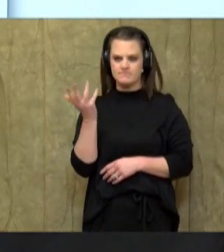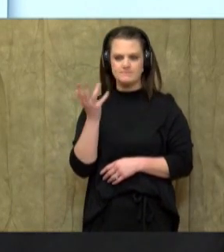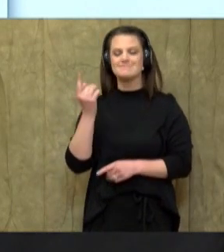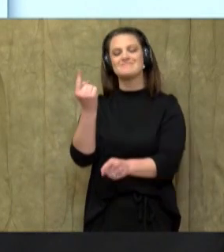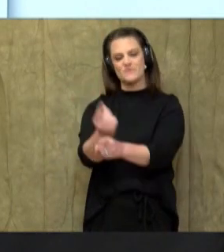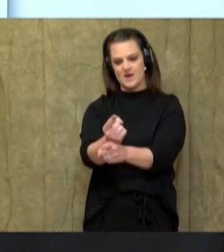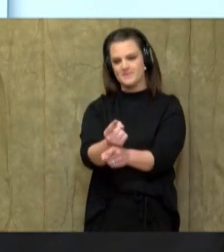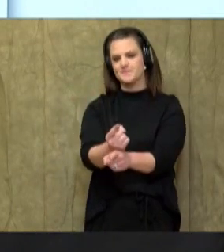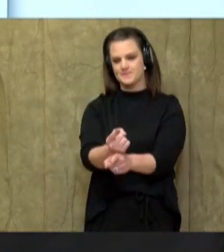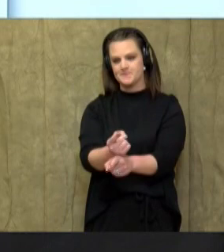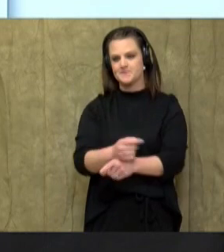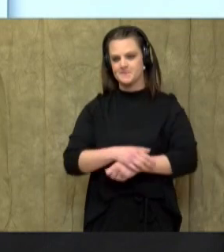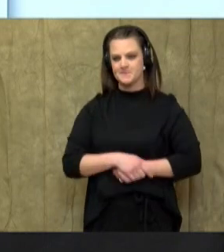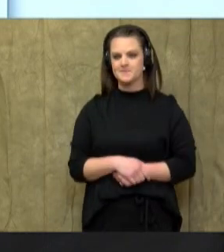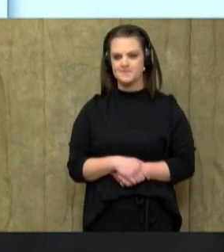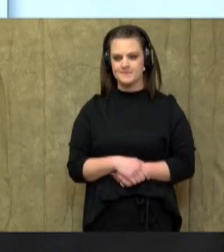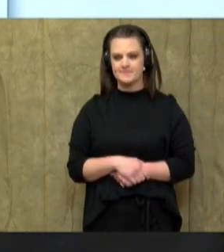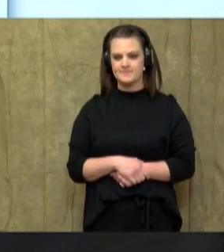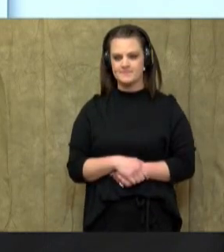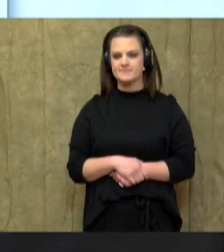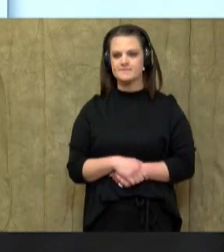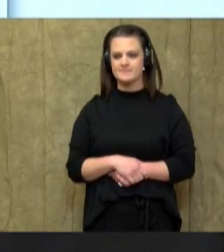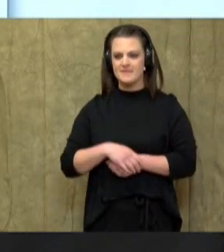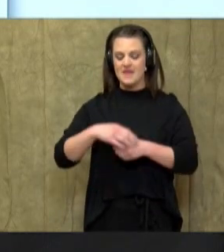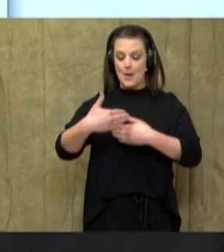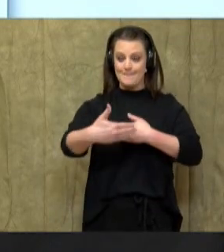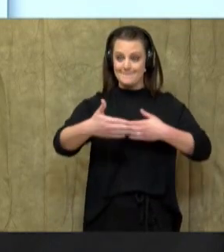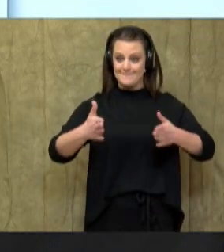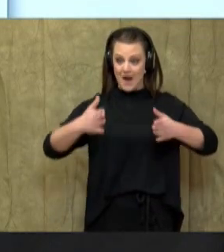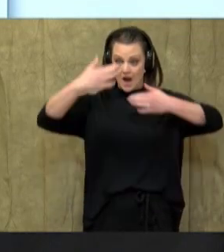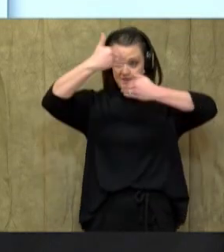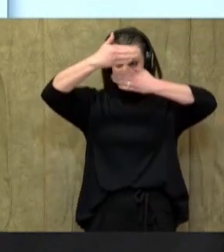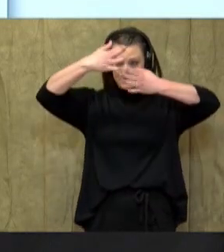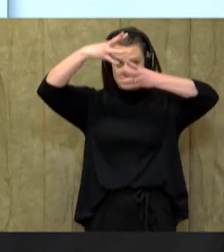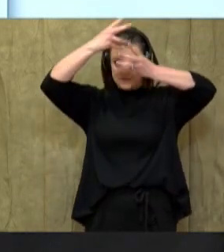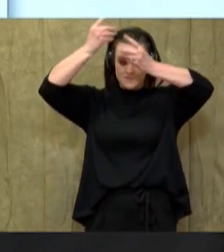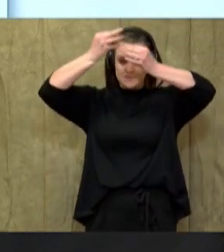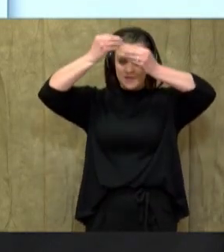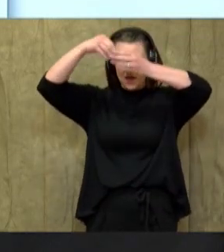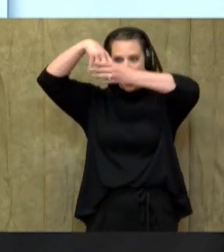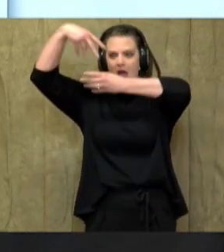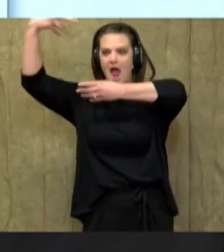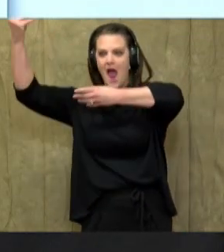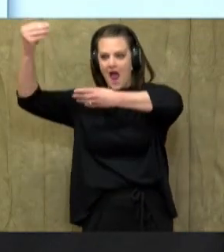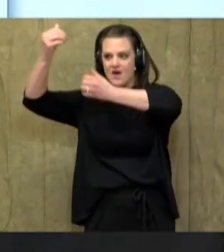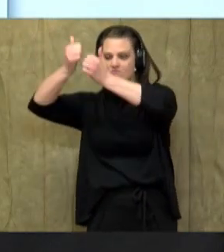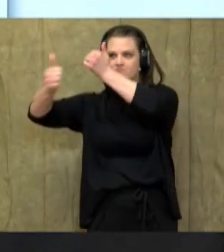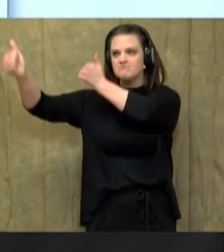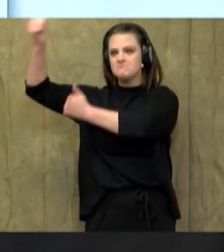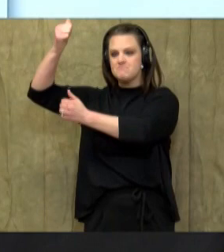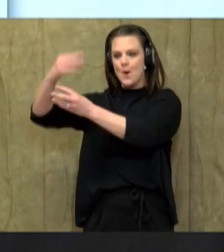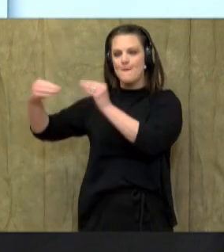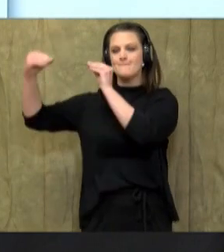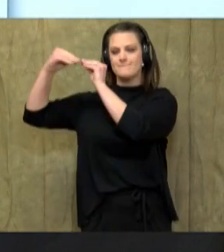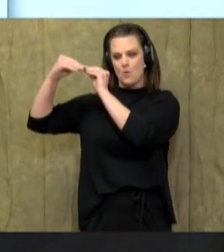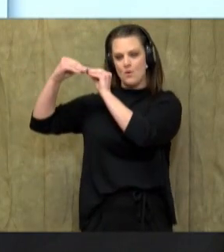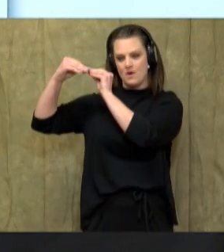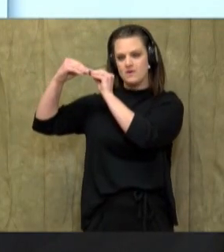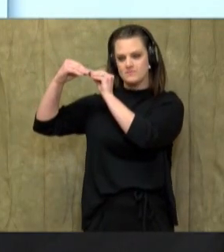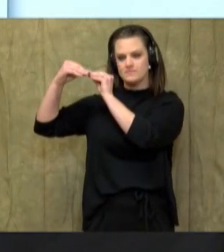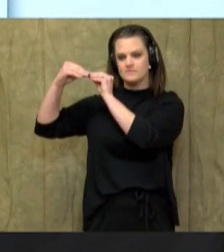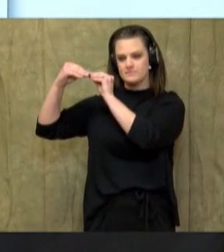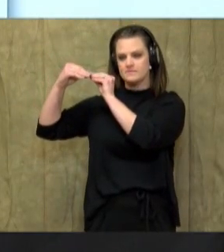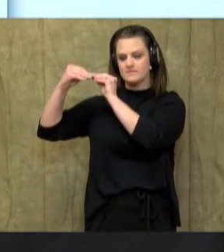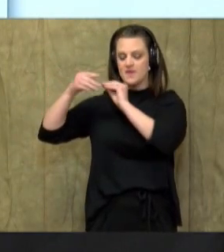That's right. This is out of the box thinking. So you're going above and beyond,